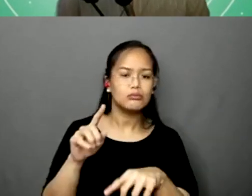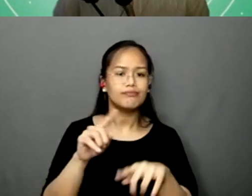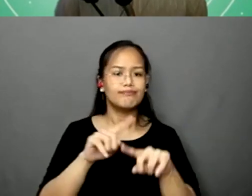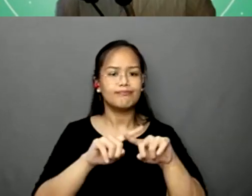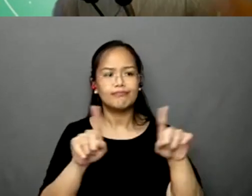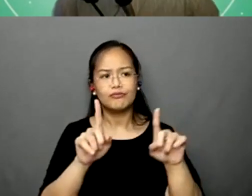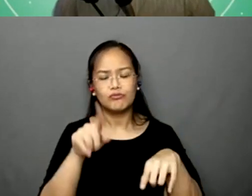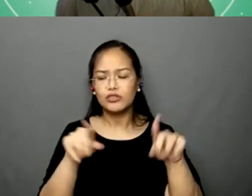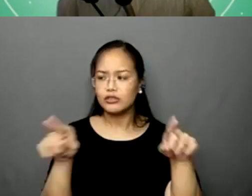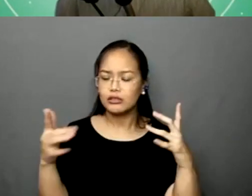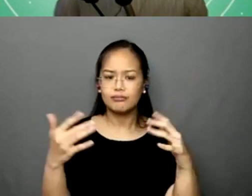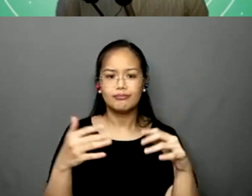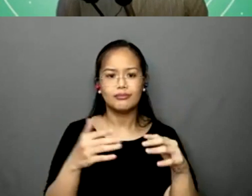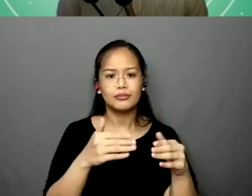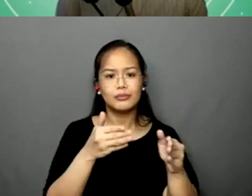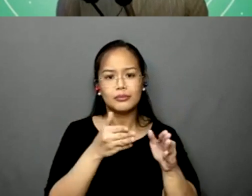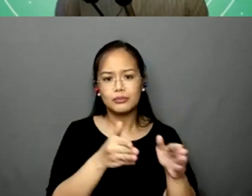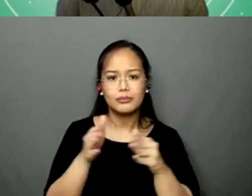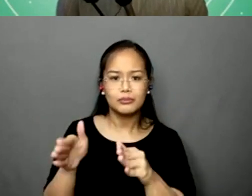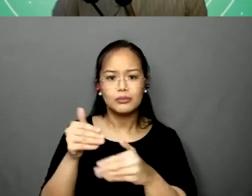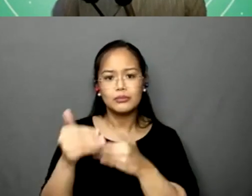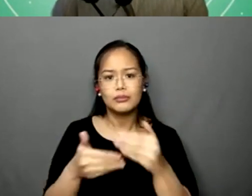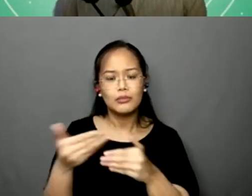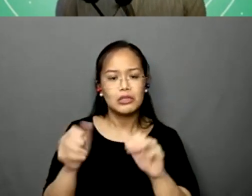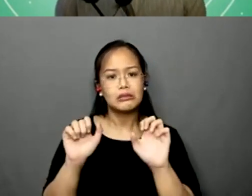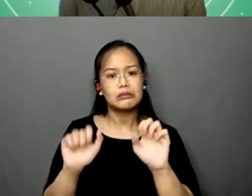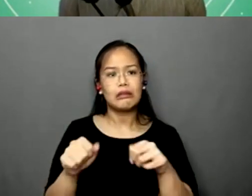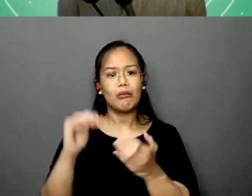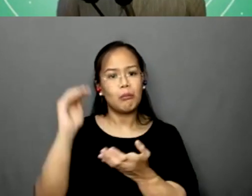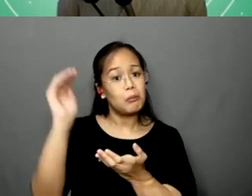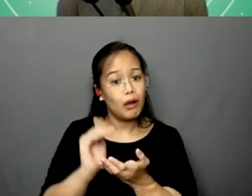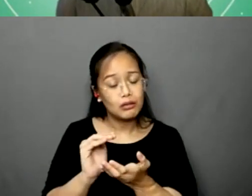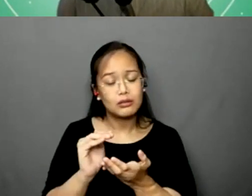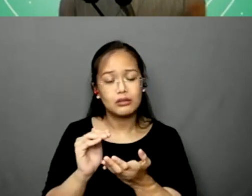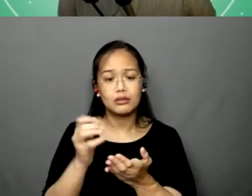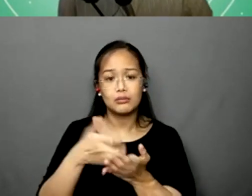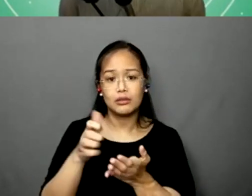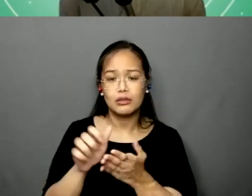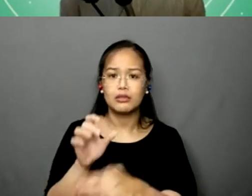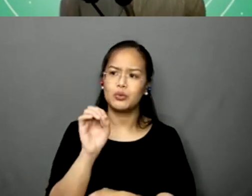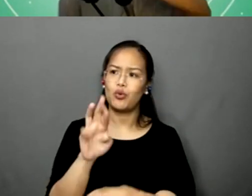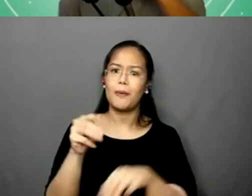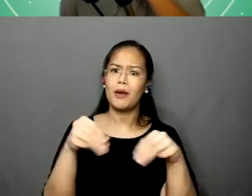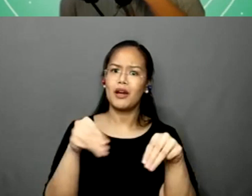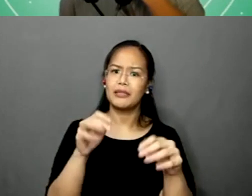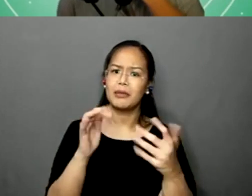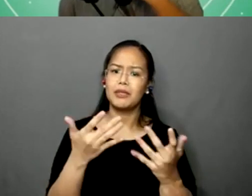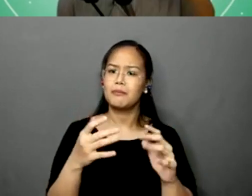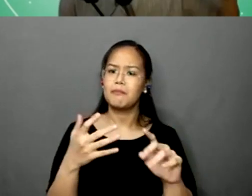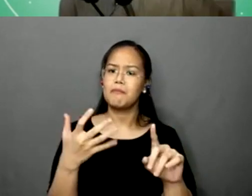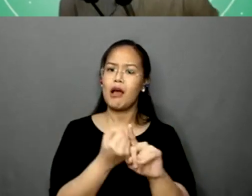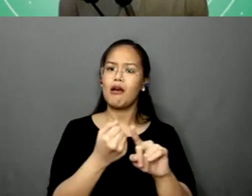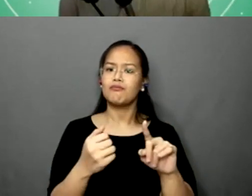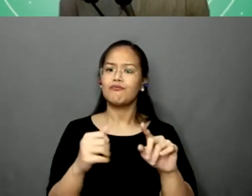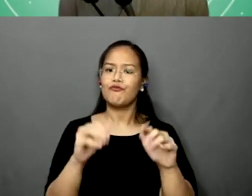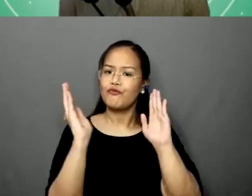manufacturing process that may help offset these costs. You may look into marketing that may capitalize more on the branding. But I would